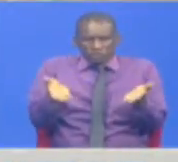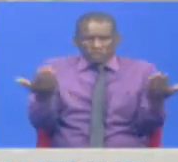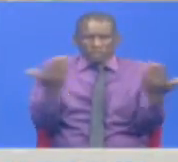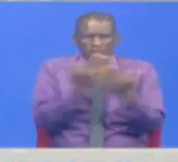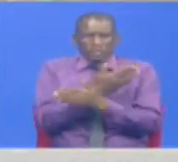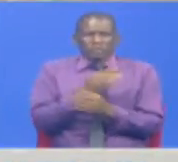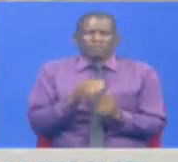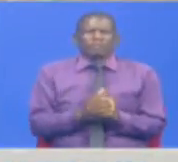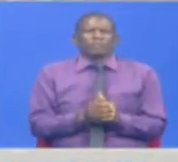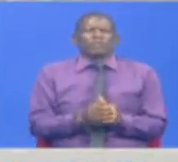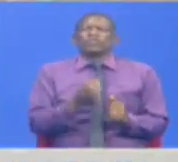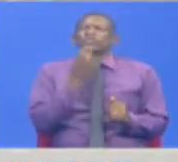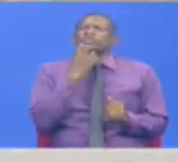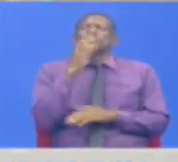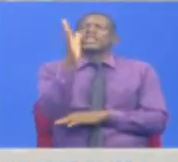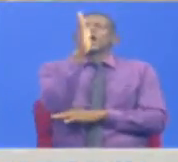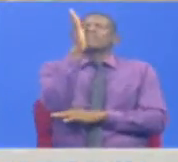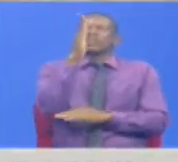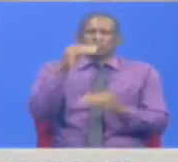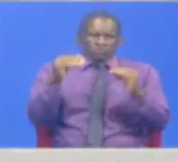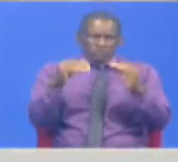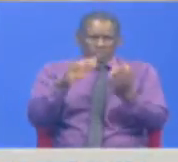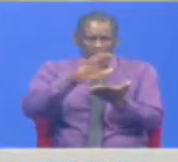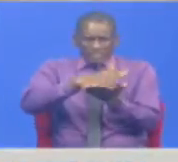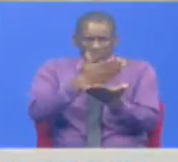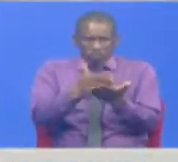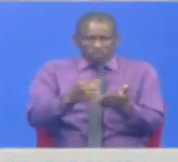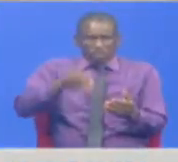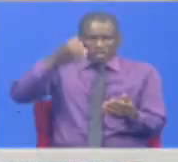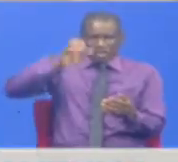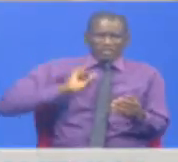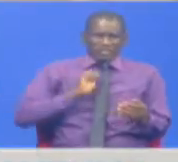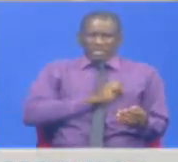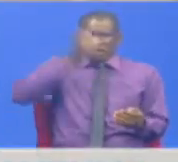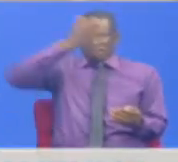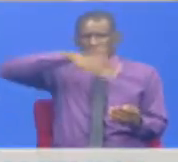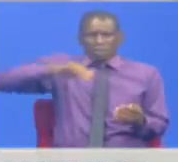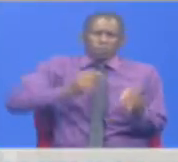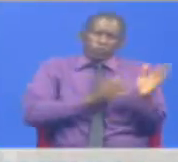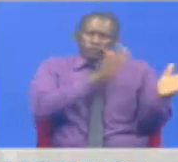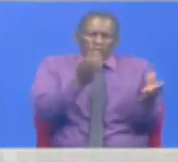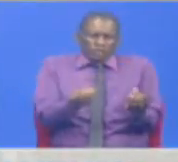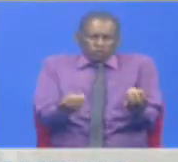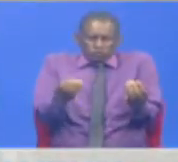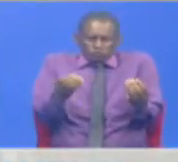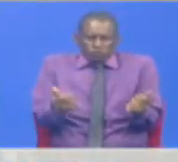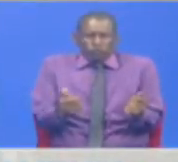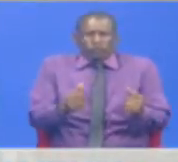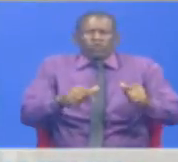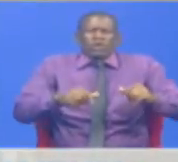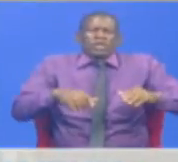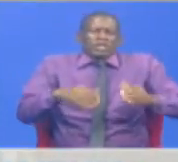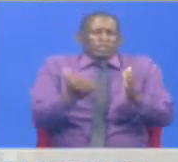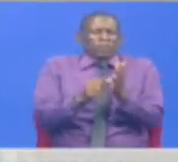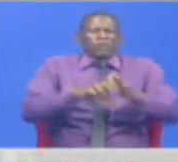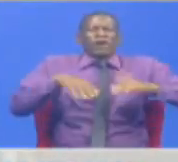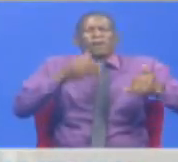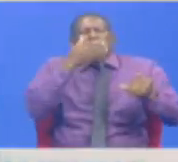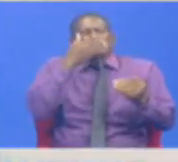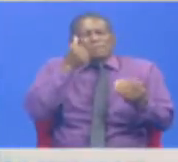behold with your back. Tuesday afternoon sessions was expected to yet unlock the deadlock on how best to share the country's